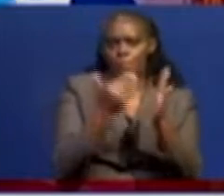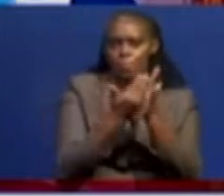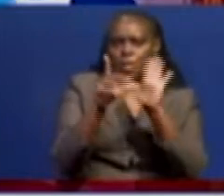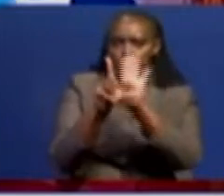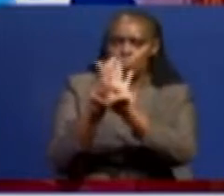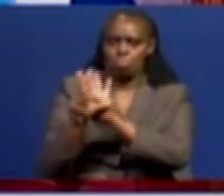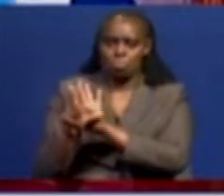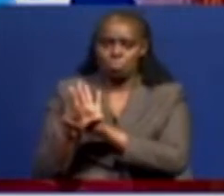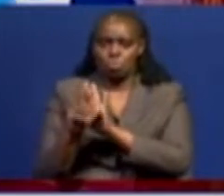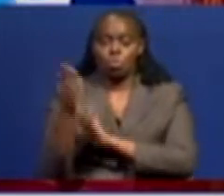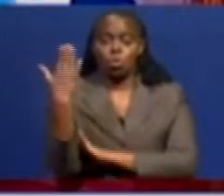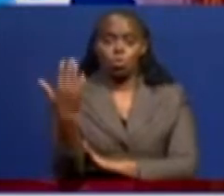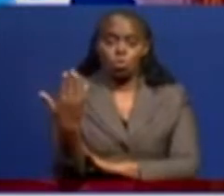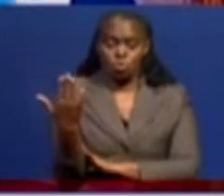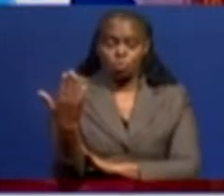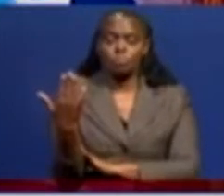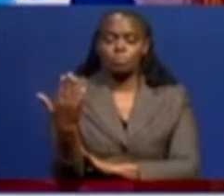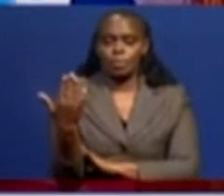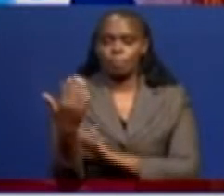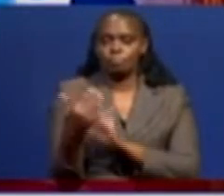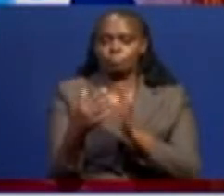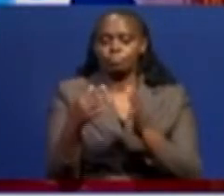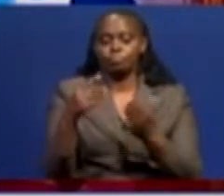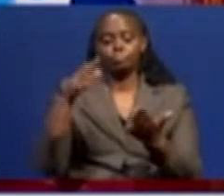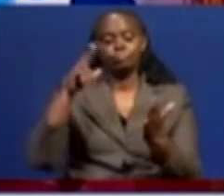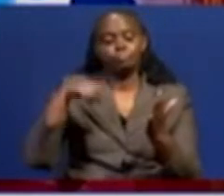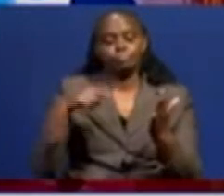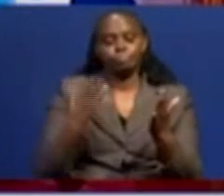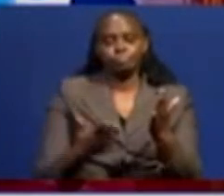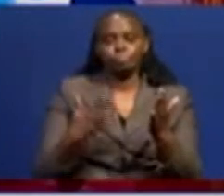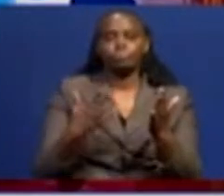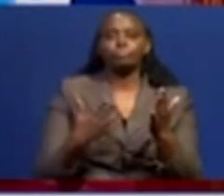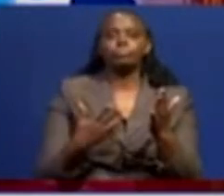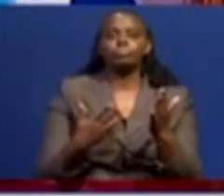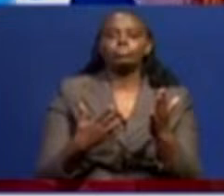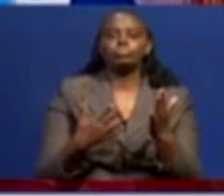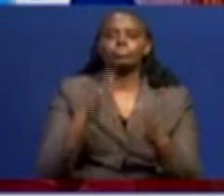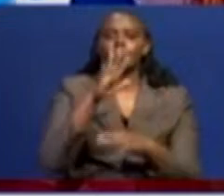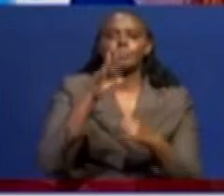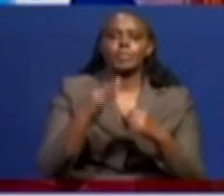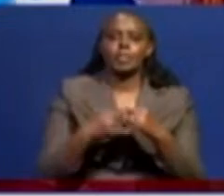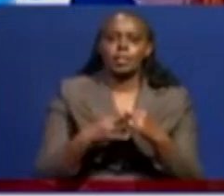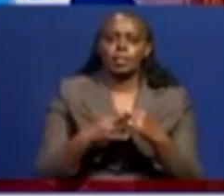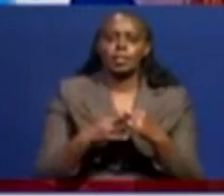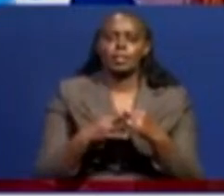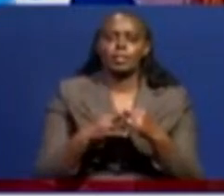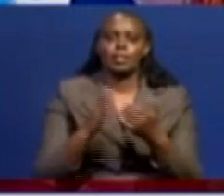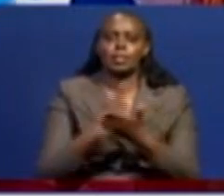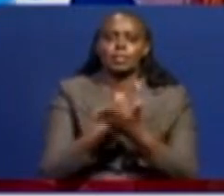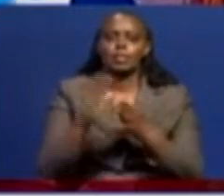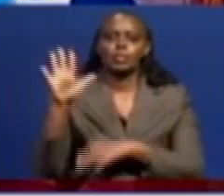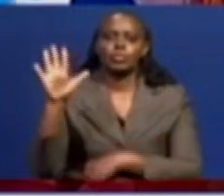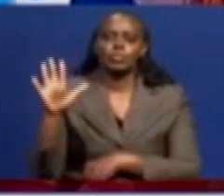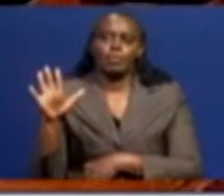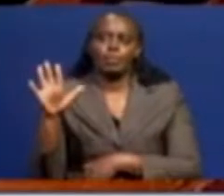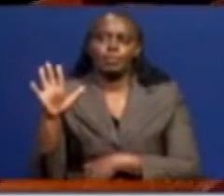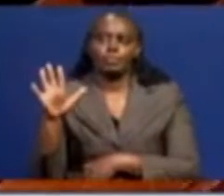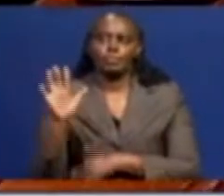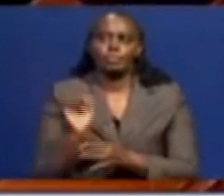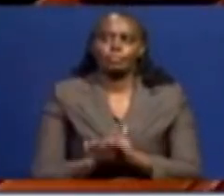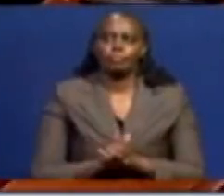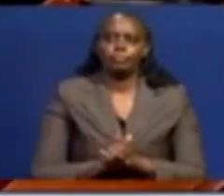In this case, honorable members will be relying on section 58, subsection